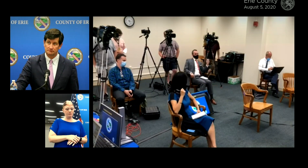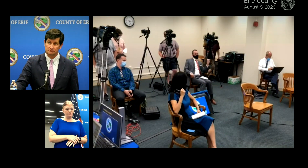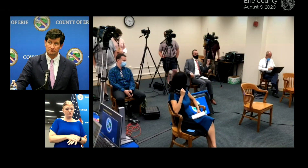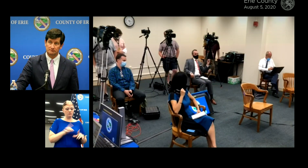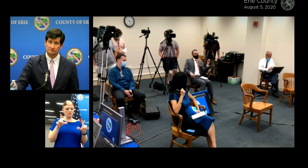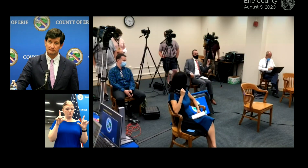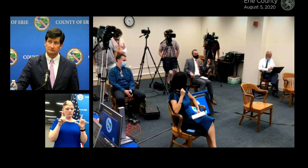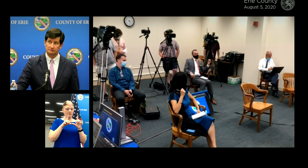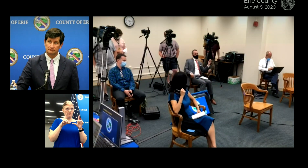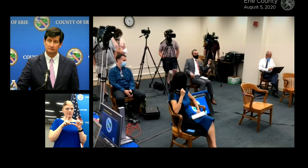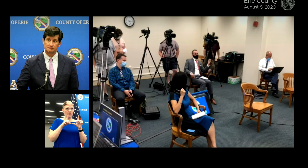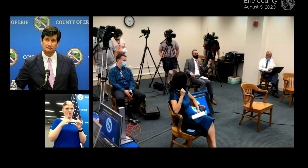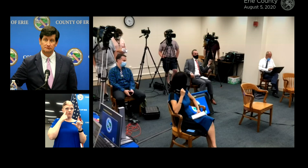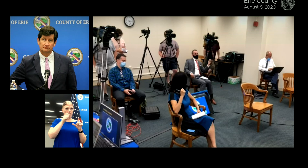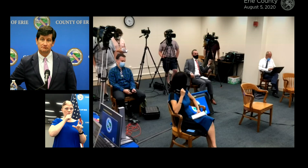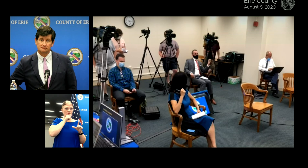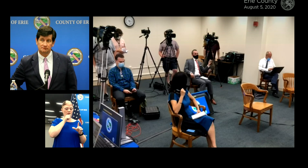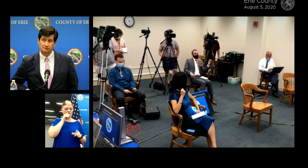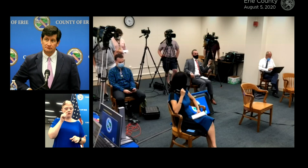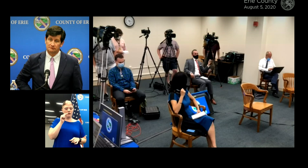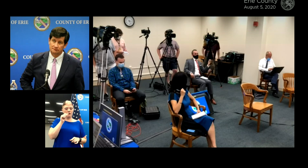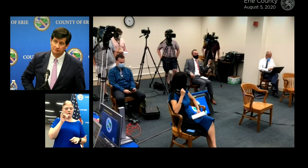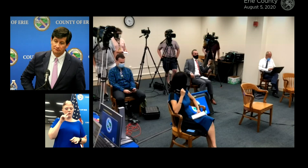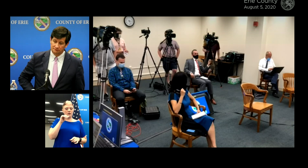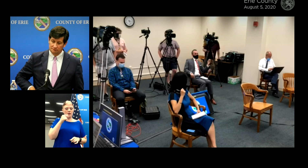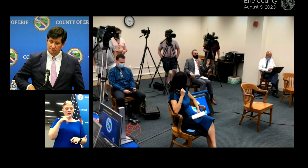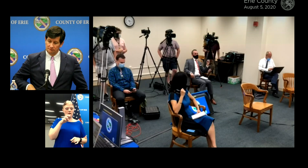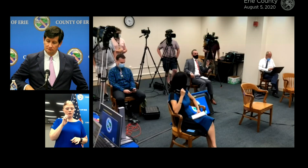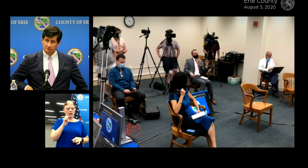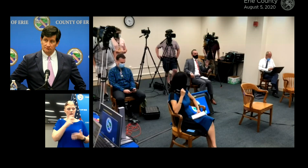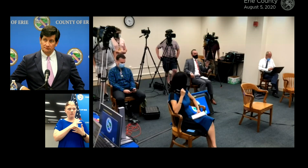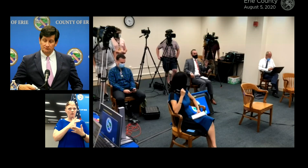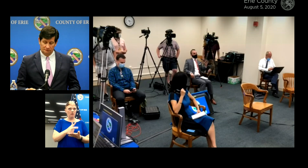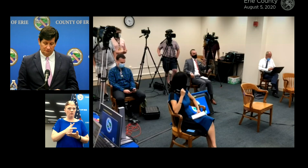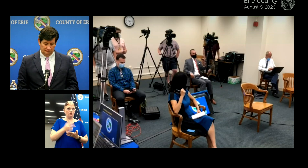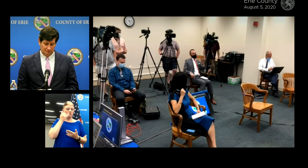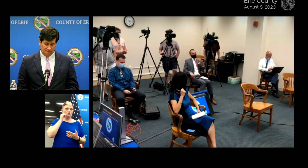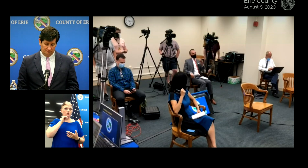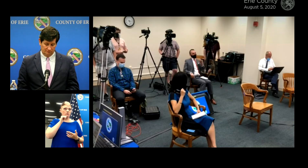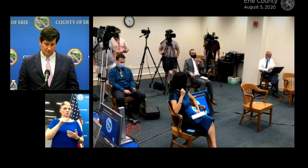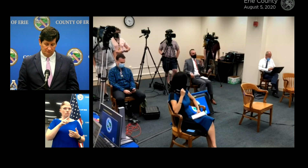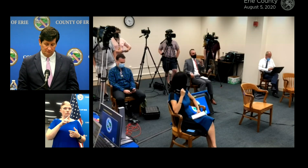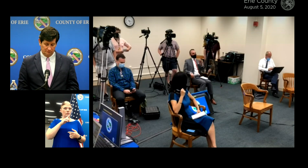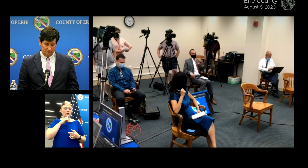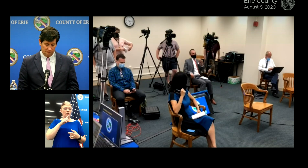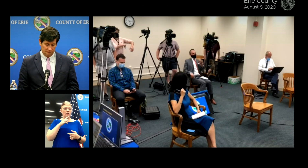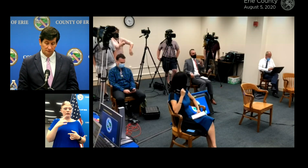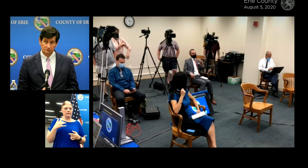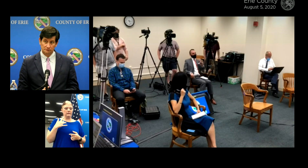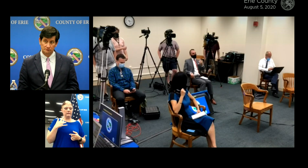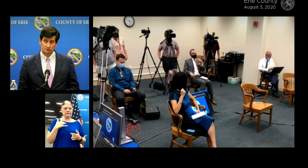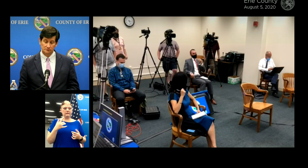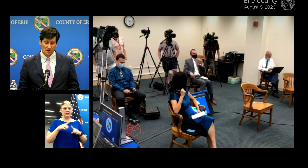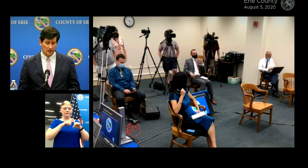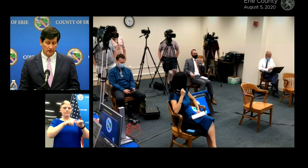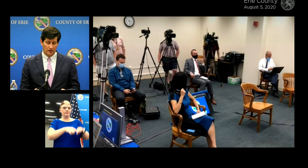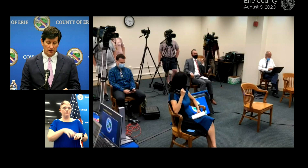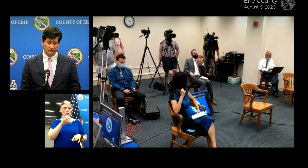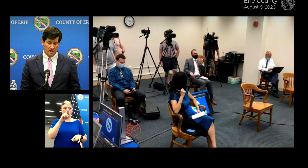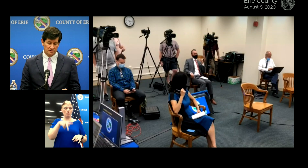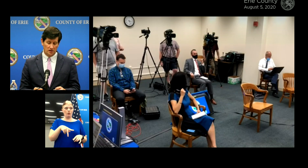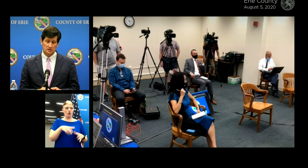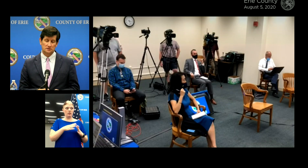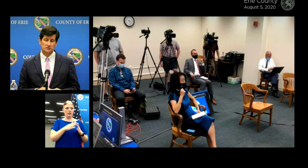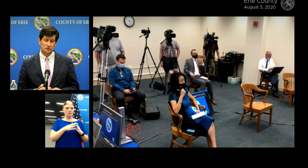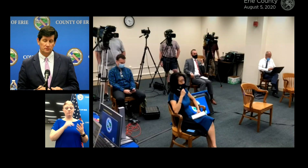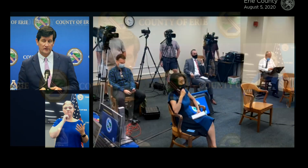licenses for private tailgate lots, and if not, are you leaning on Orchard Park town officials on that issue? I've